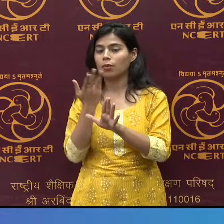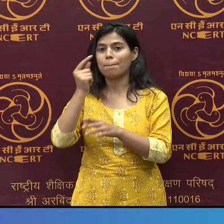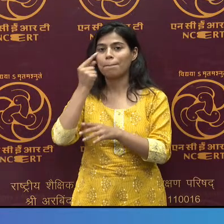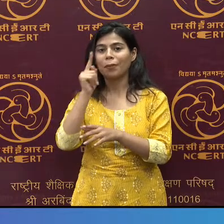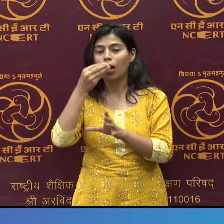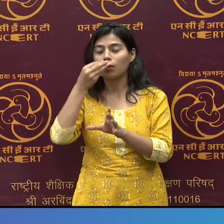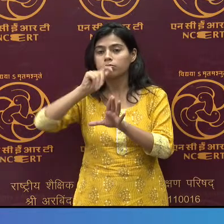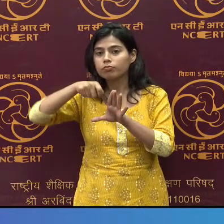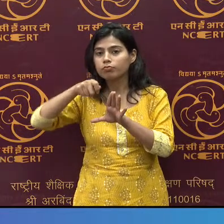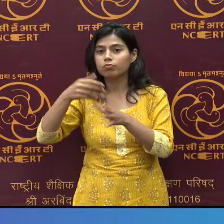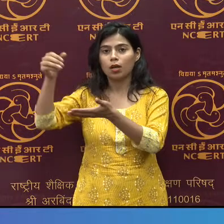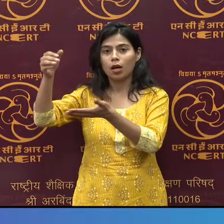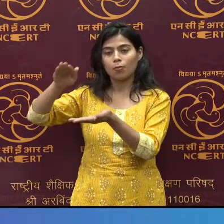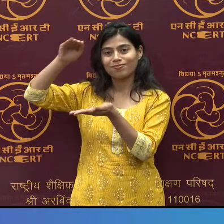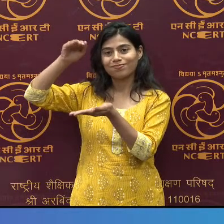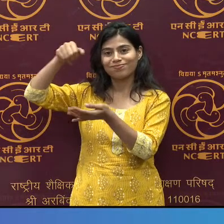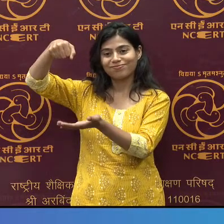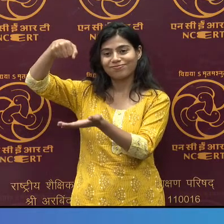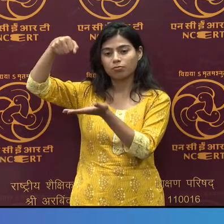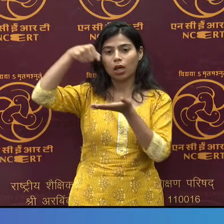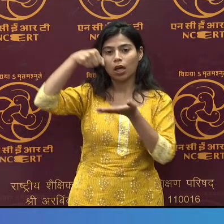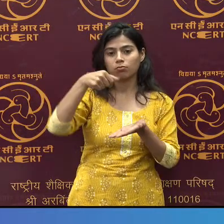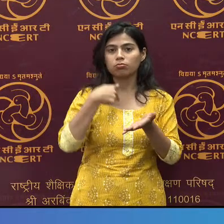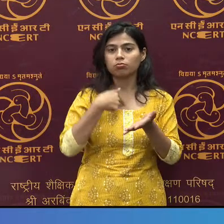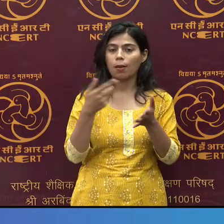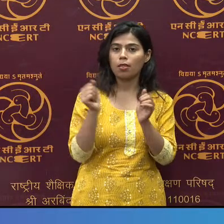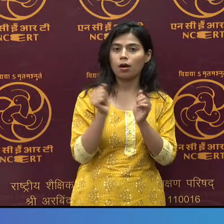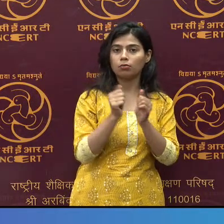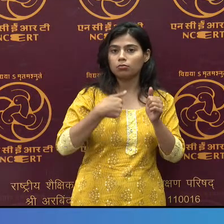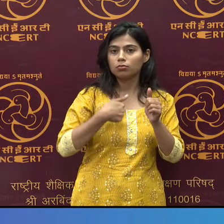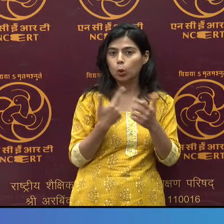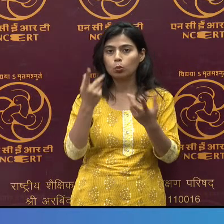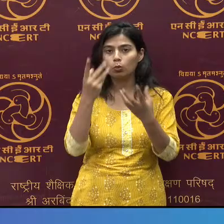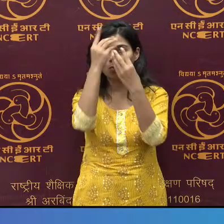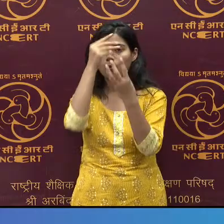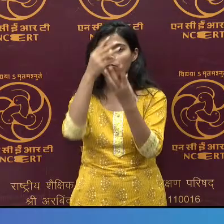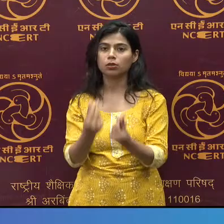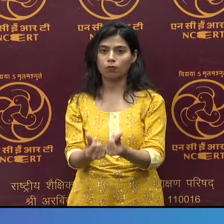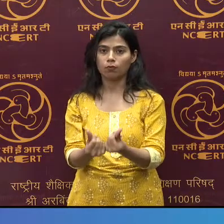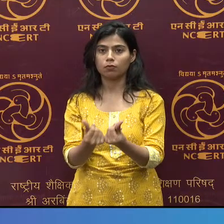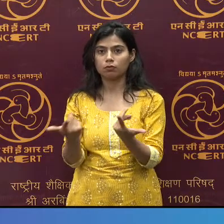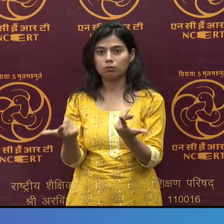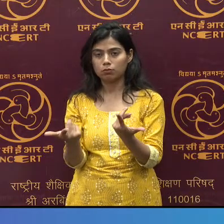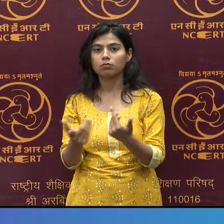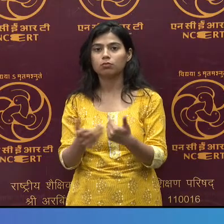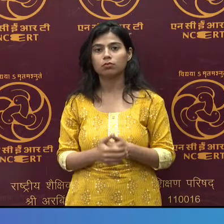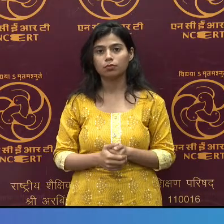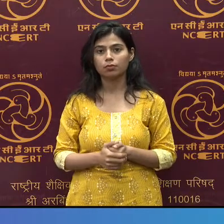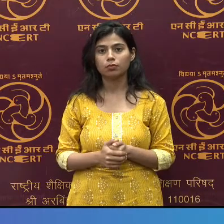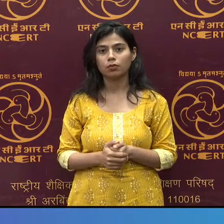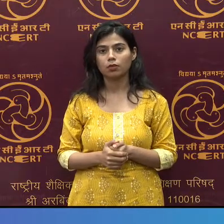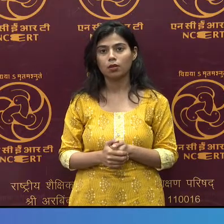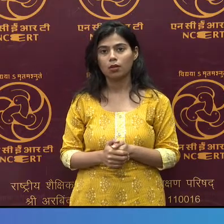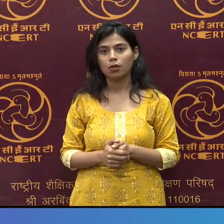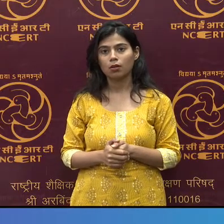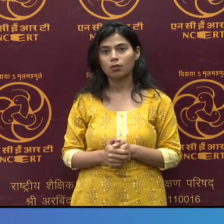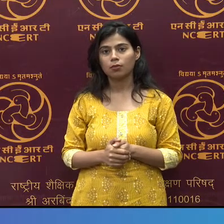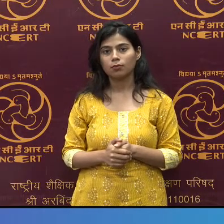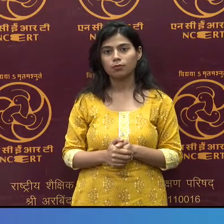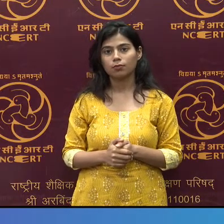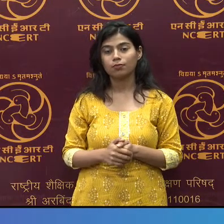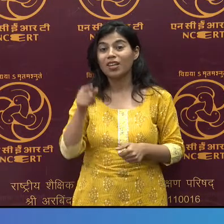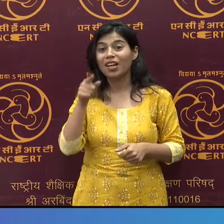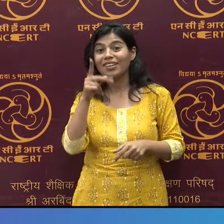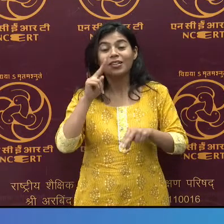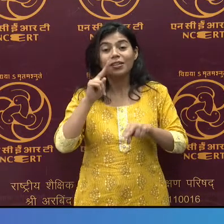at health perspective, carrying something you like from home is not a bad idea. And you know, they can also order something